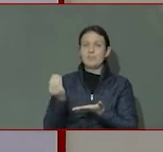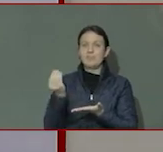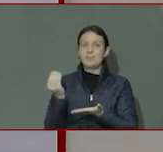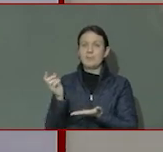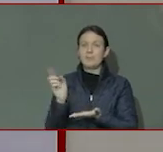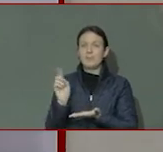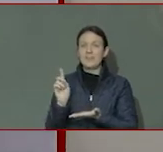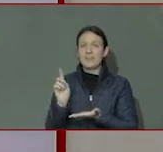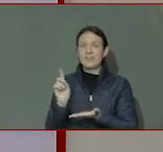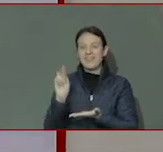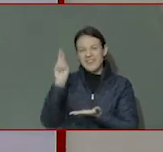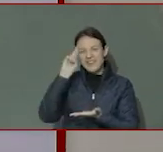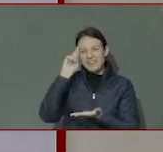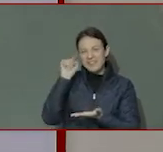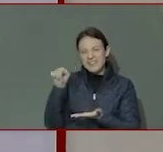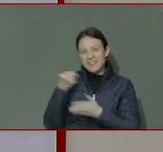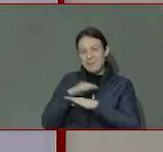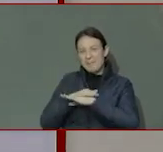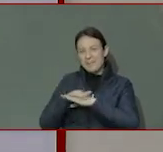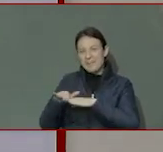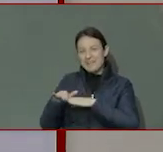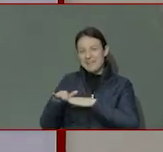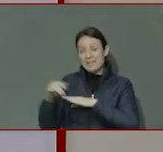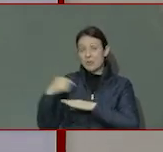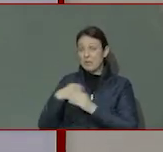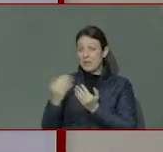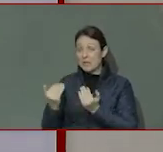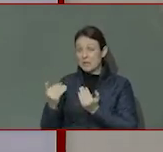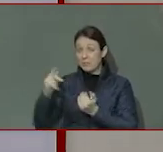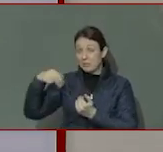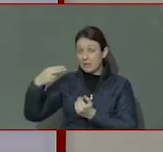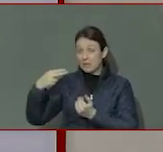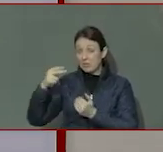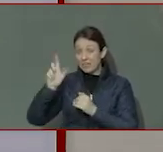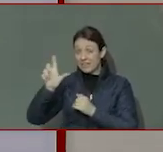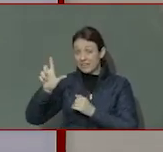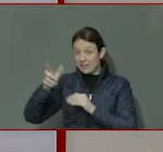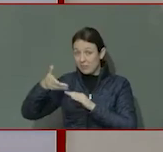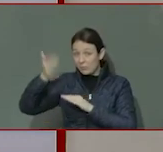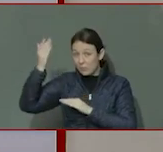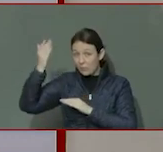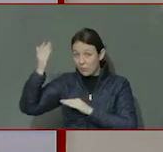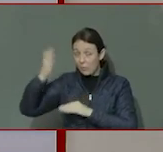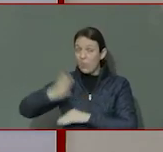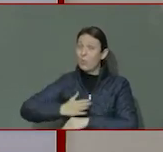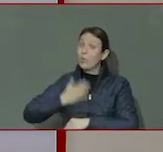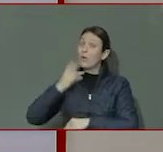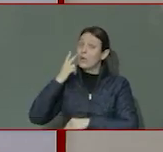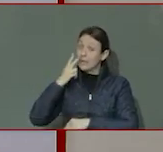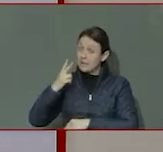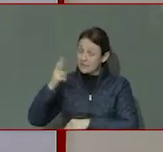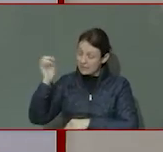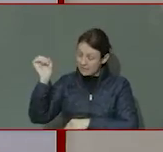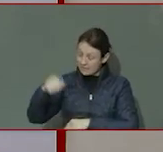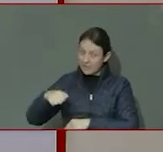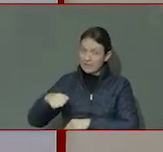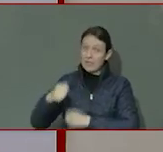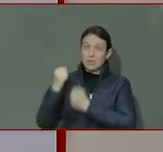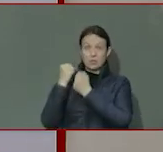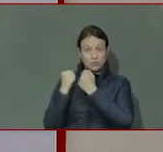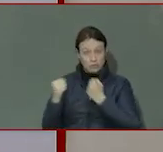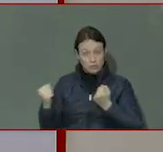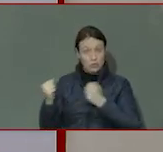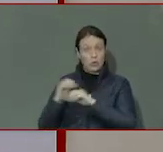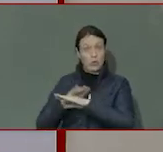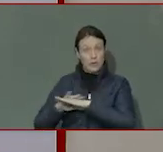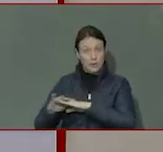And remember, this is a base, so do I expect a pH higher than 7? Yes. And it's a strong base,